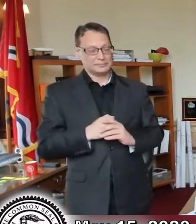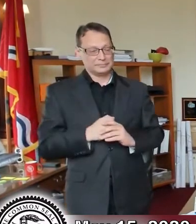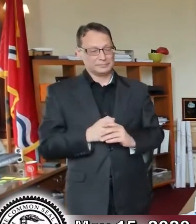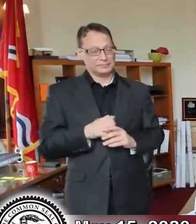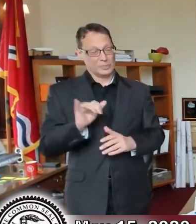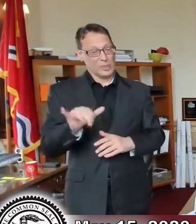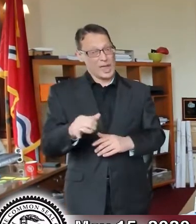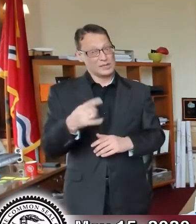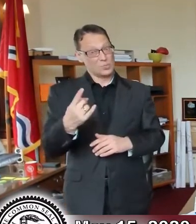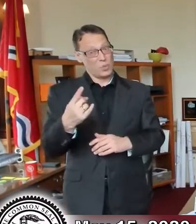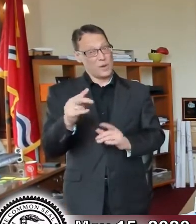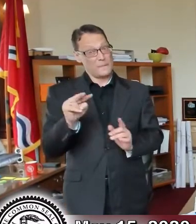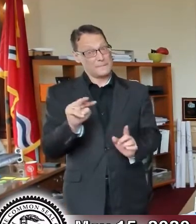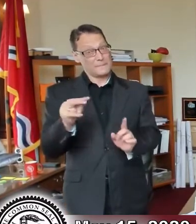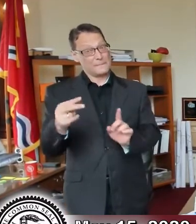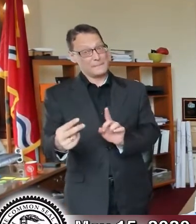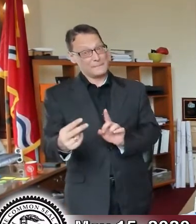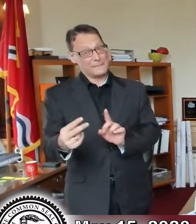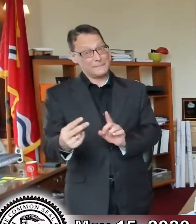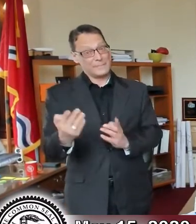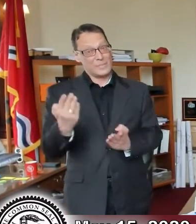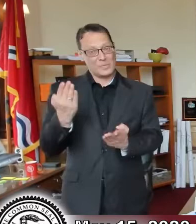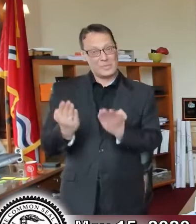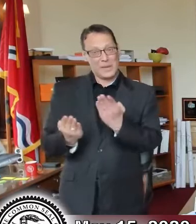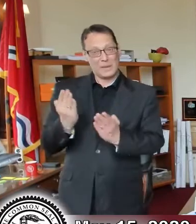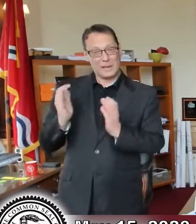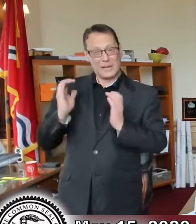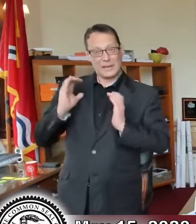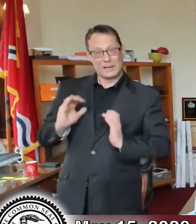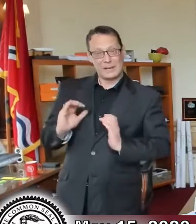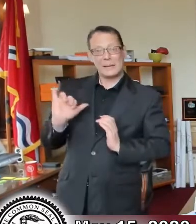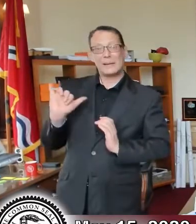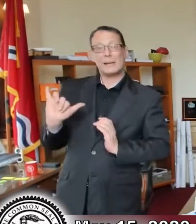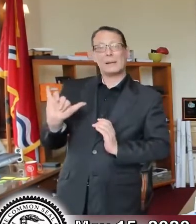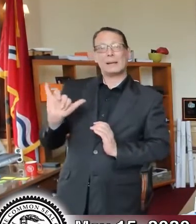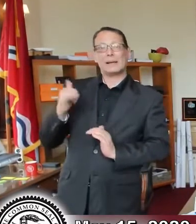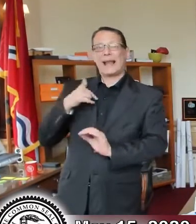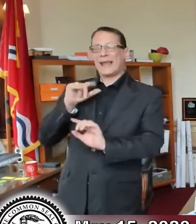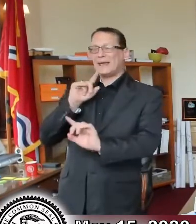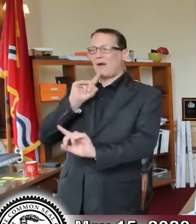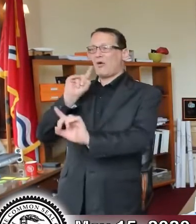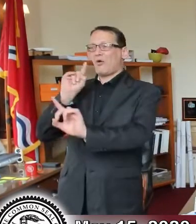That's one way of looking at this. Maybe the customer needs to know that, oh, I ordered a